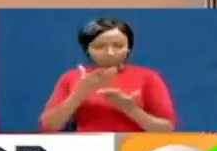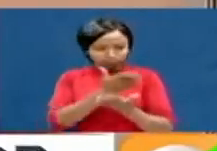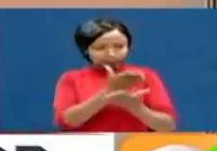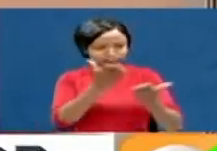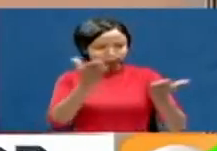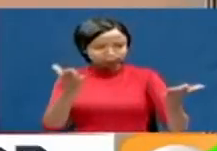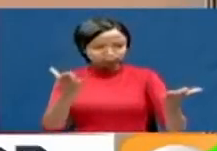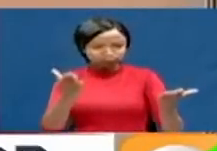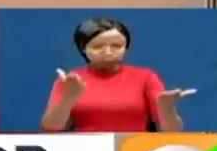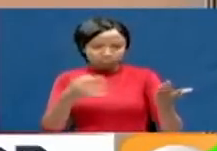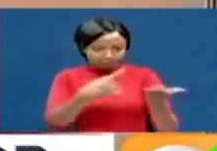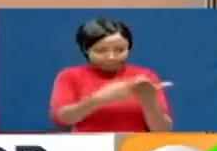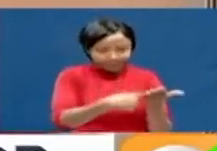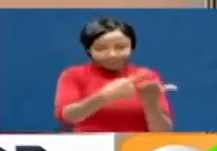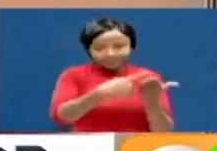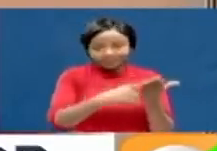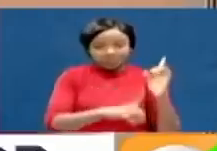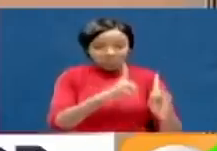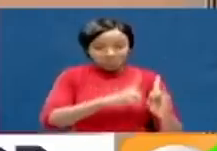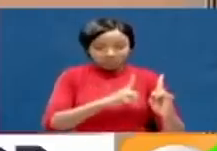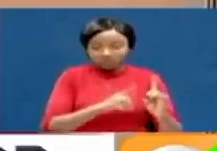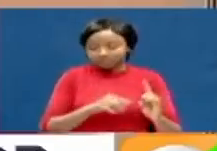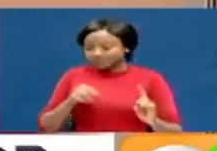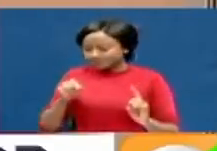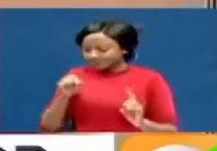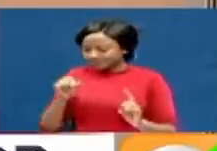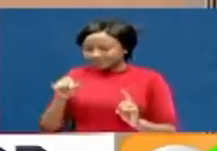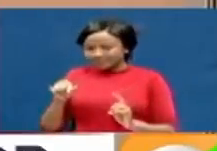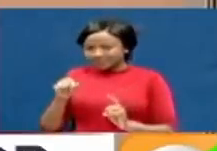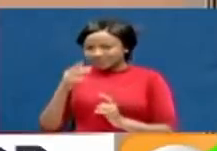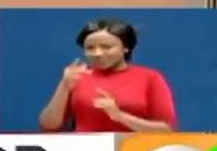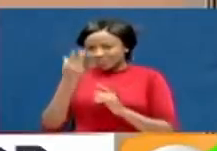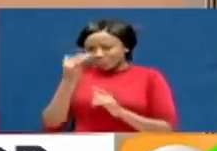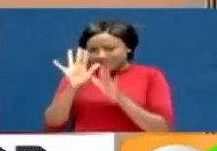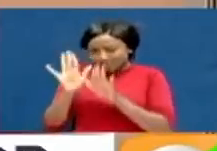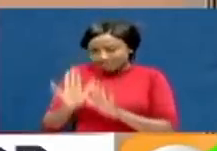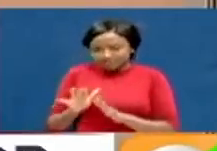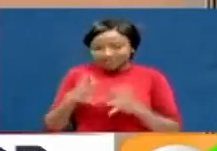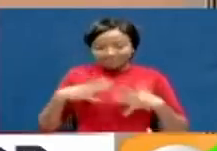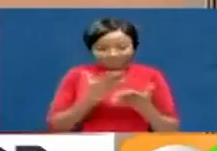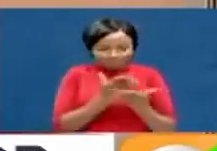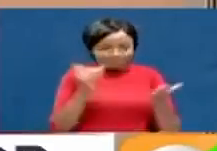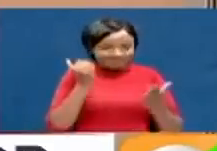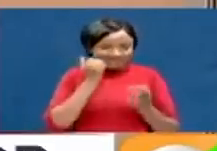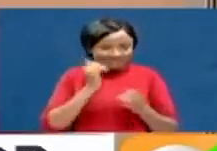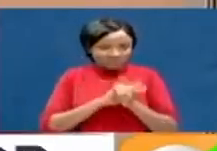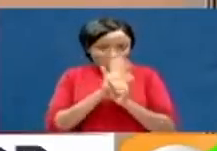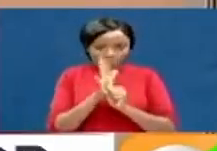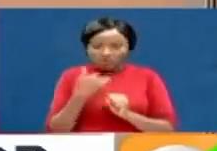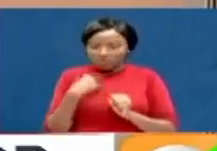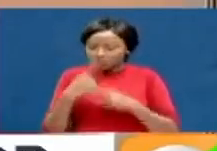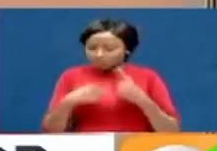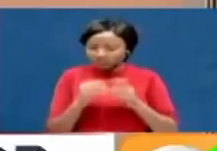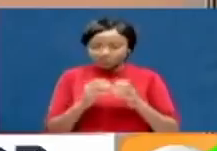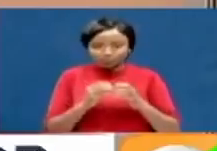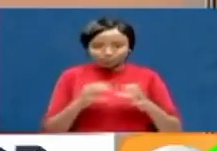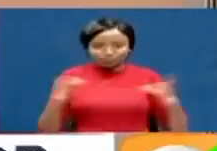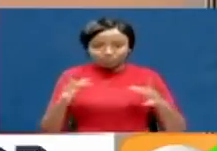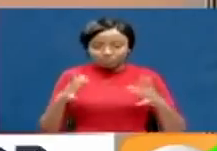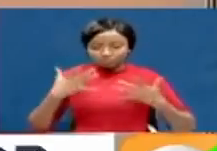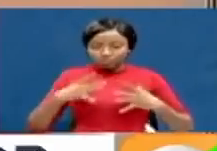of infected Kenyans rises by the day. The national and county governments are working round the clock to source and